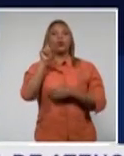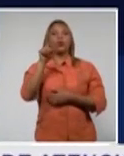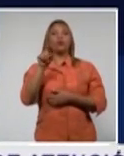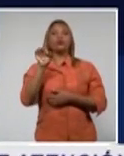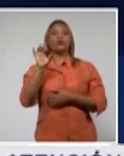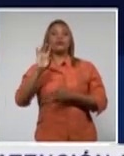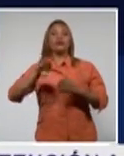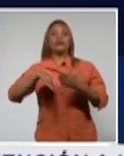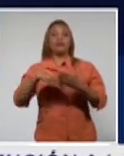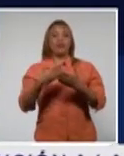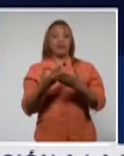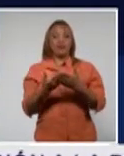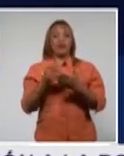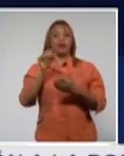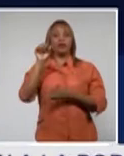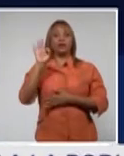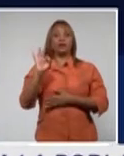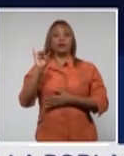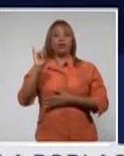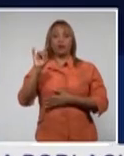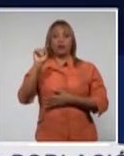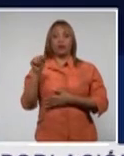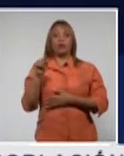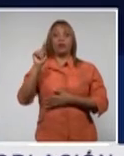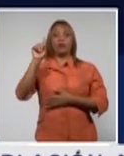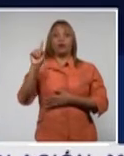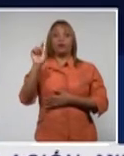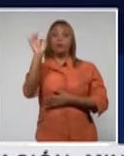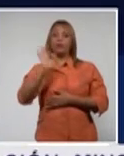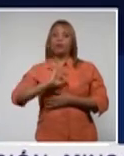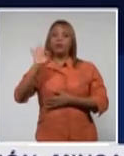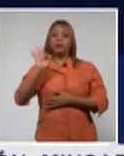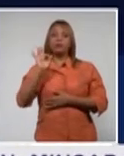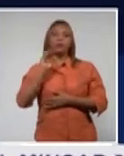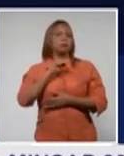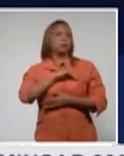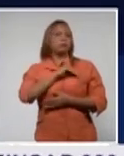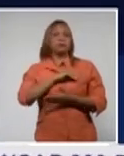the last 15 days, it stands at